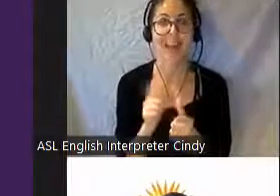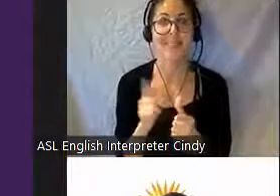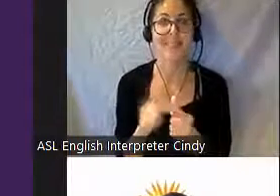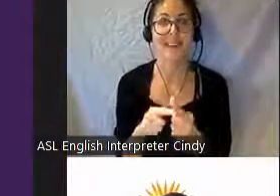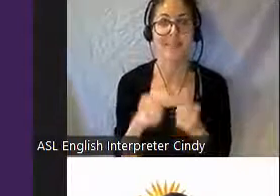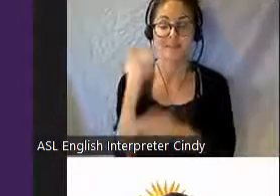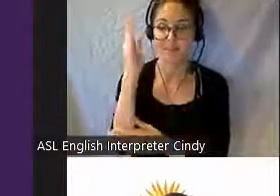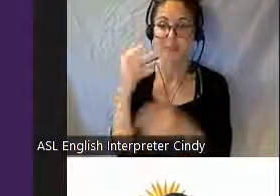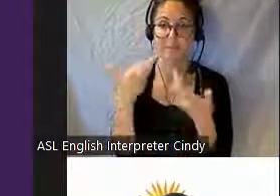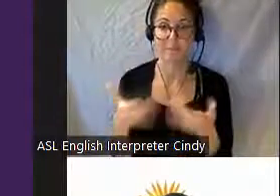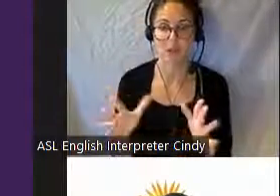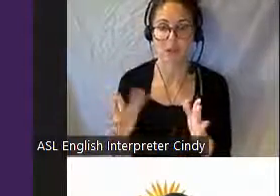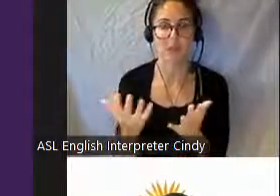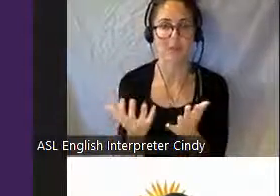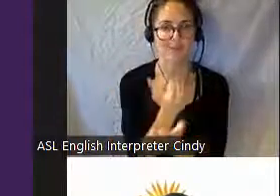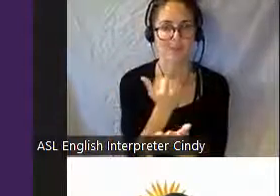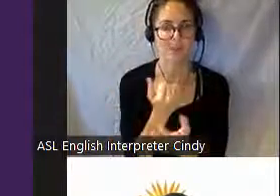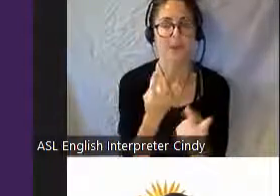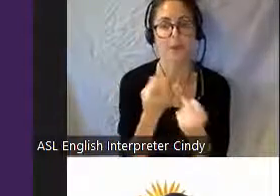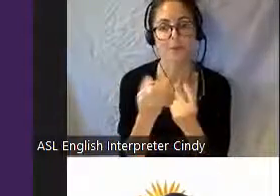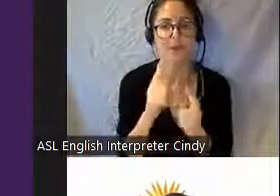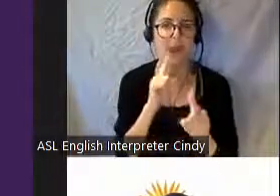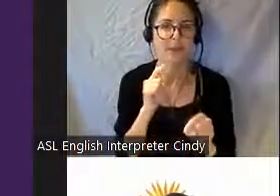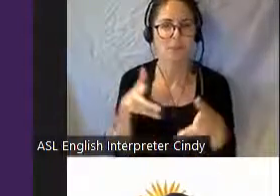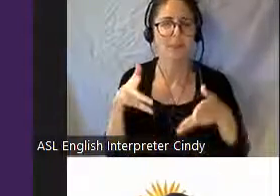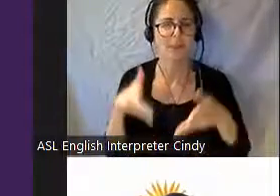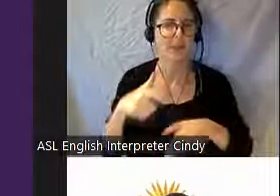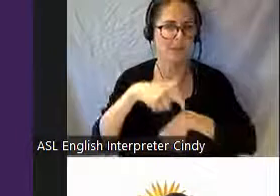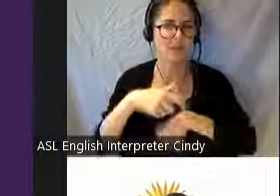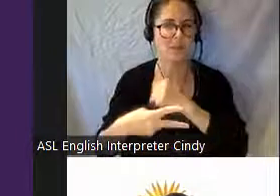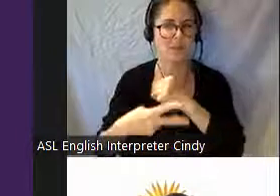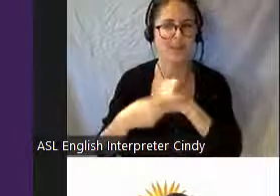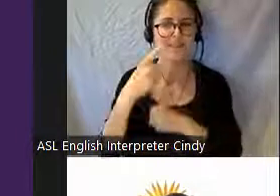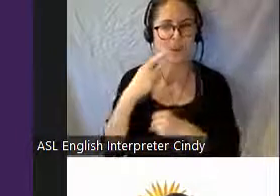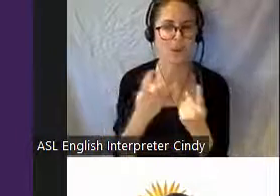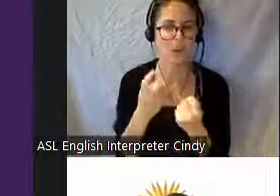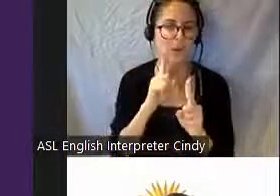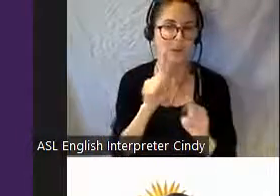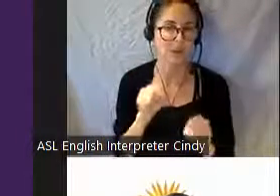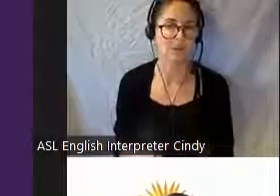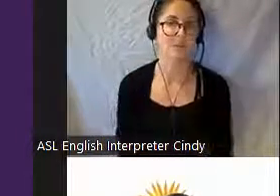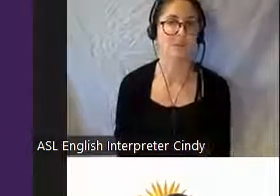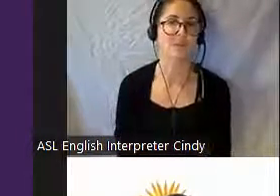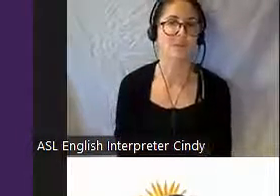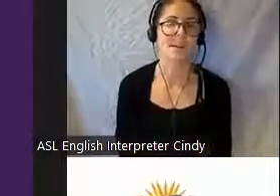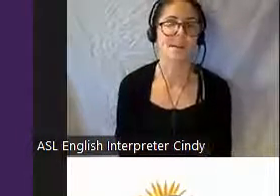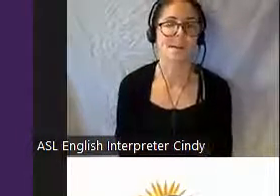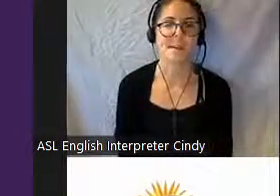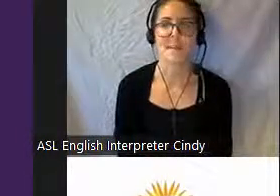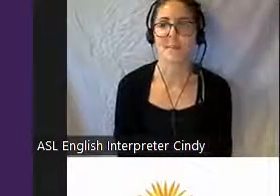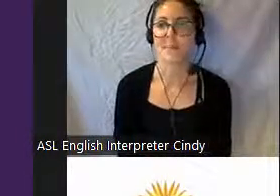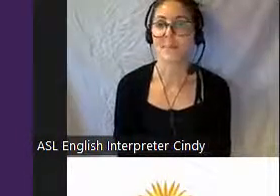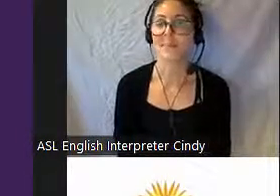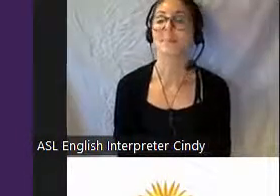of the session. We have built in time for a question and answer session with our guest speaker. And the session is